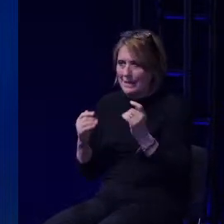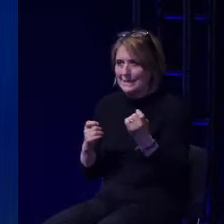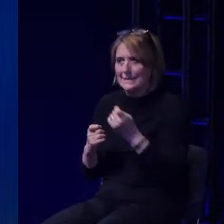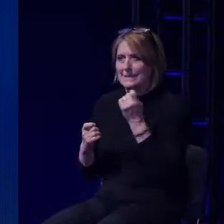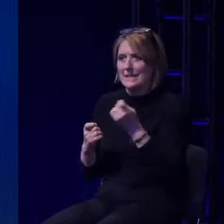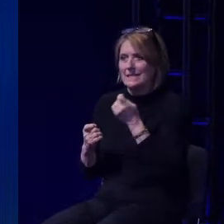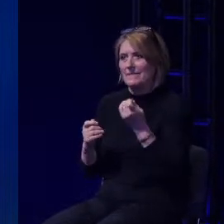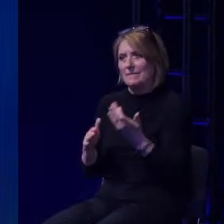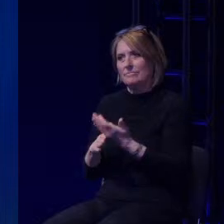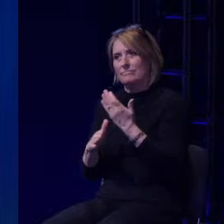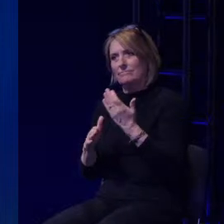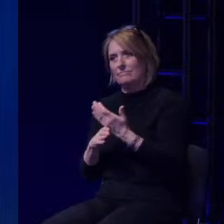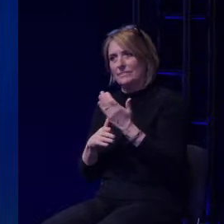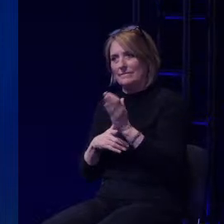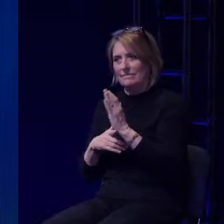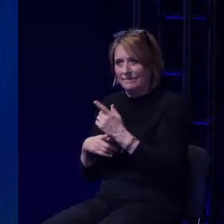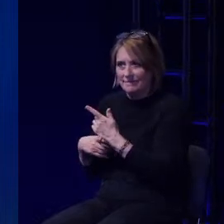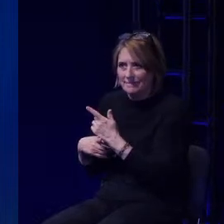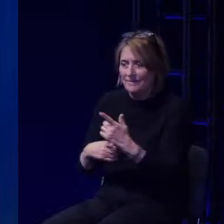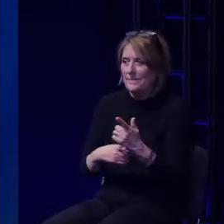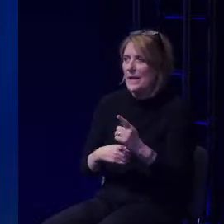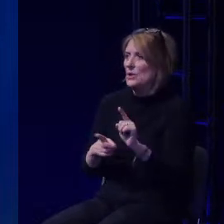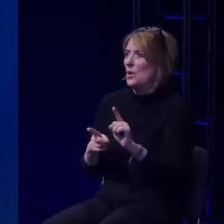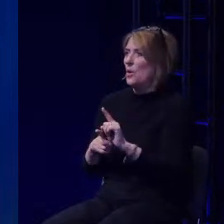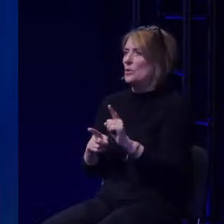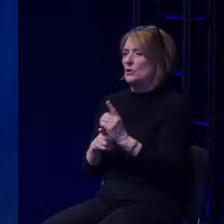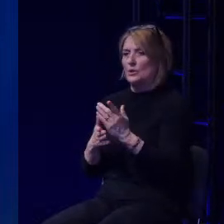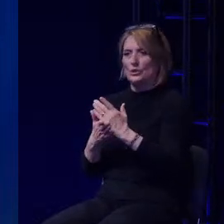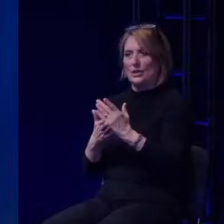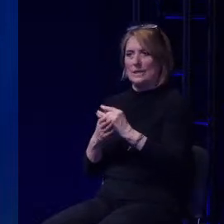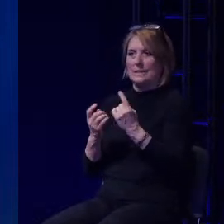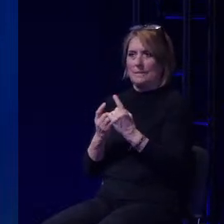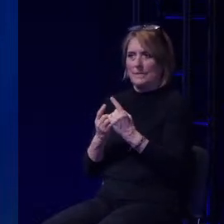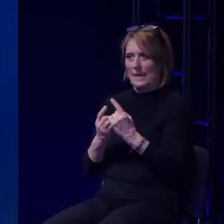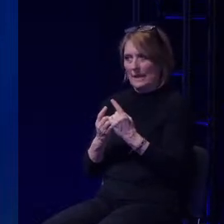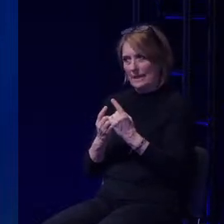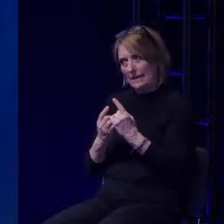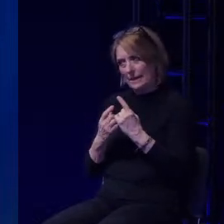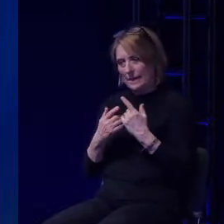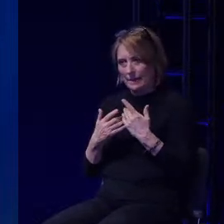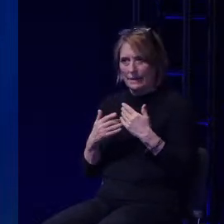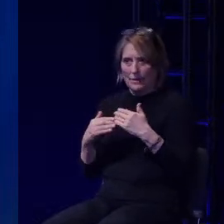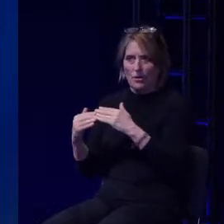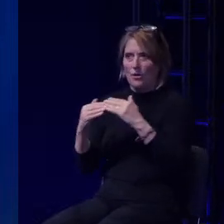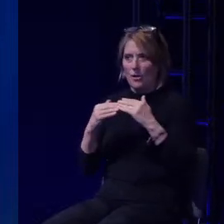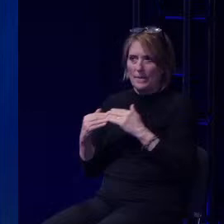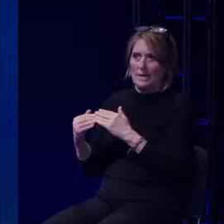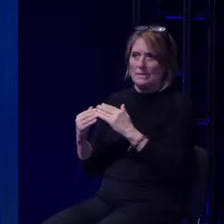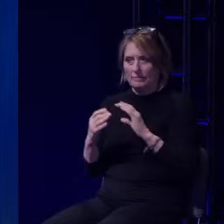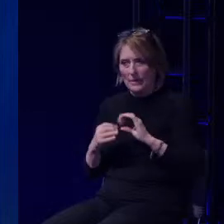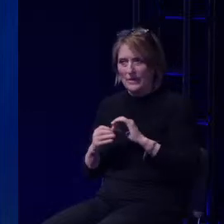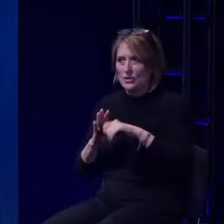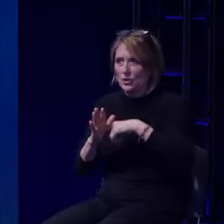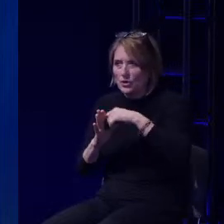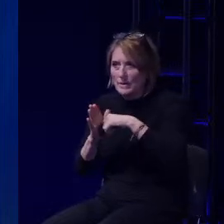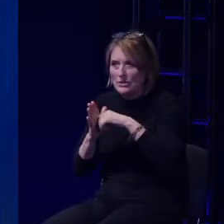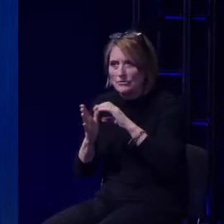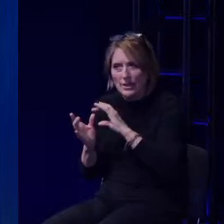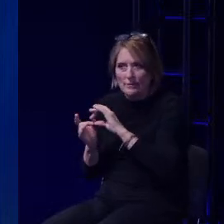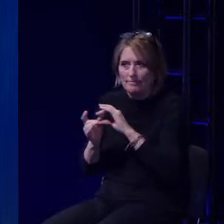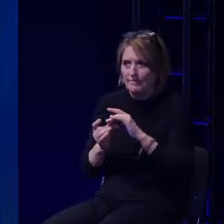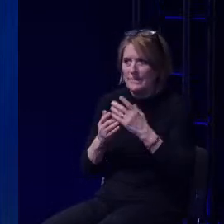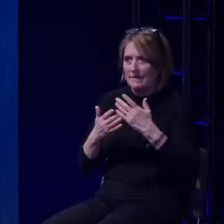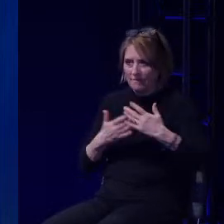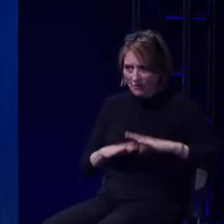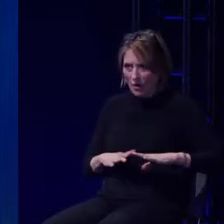successful practitioners of the art and craft and all share something in common. A close affinity with documentary, factual shooting. It's where they come from,